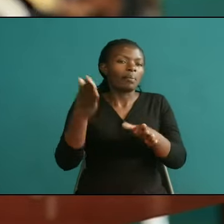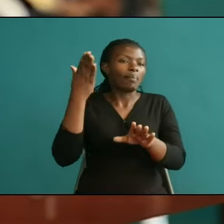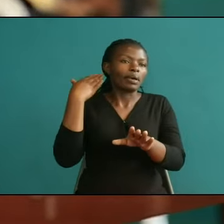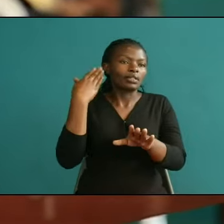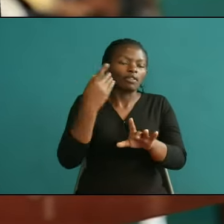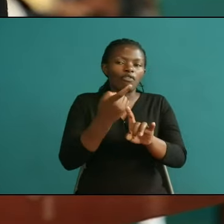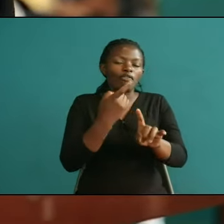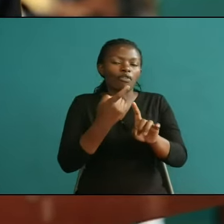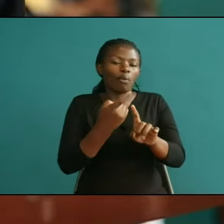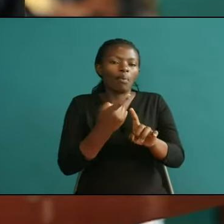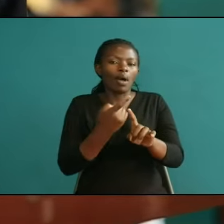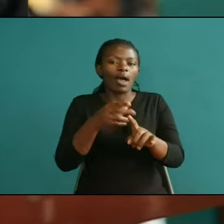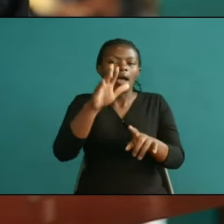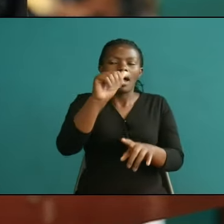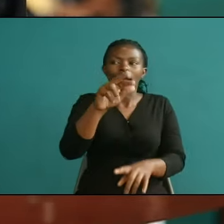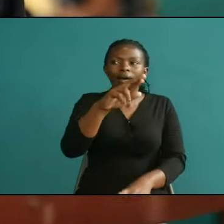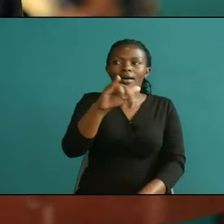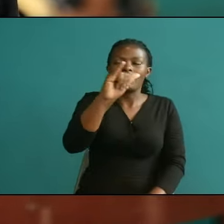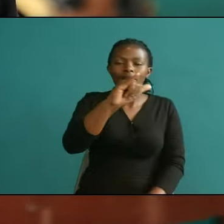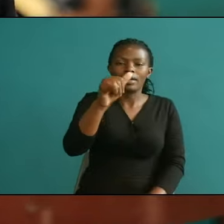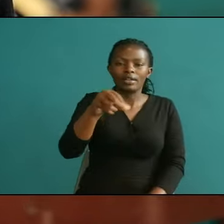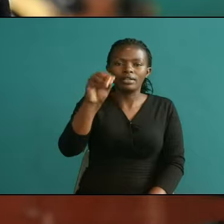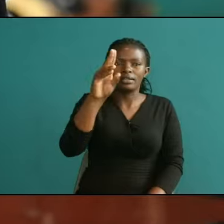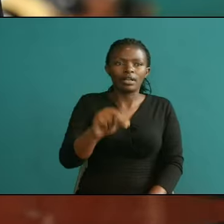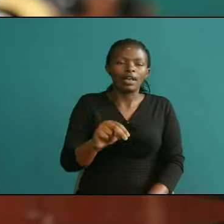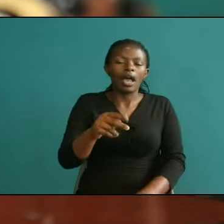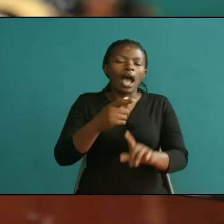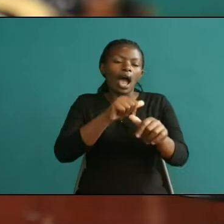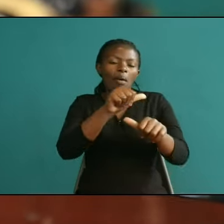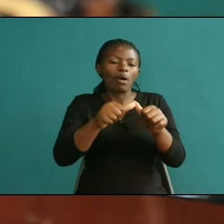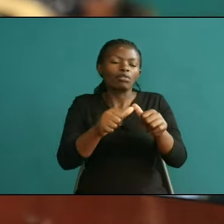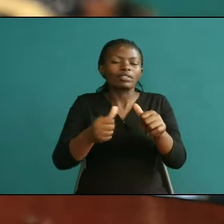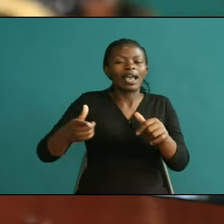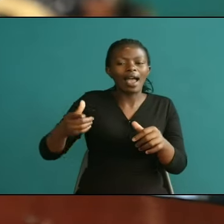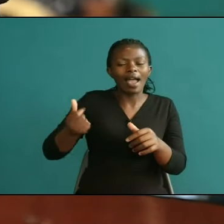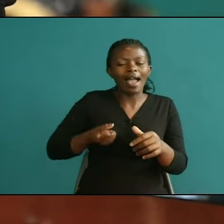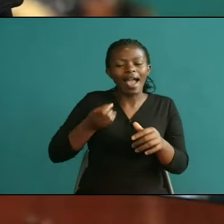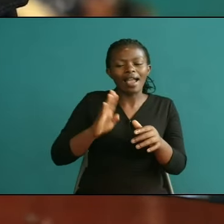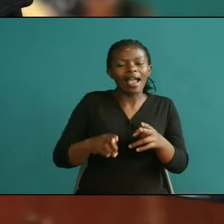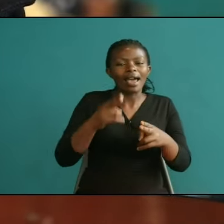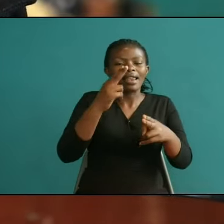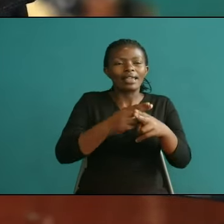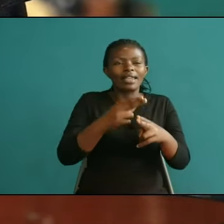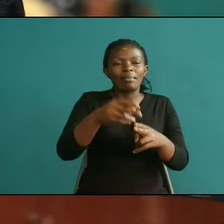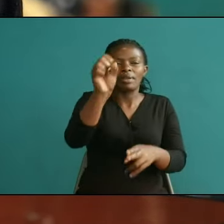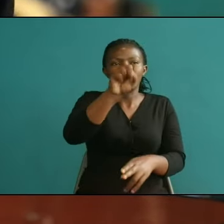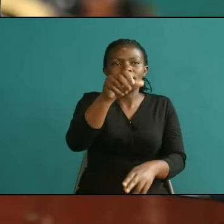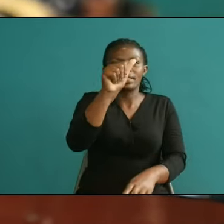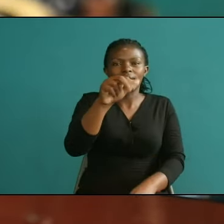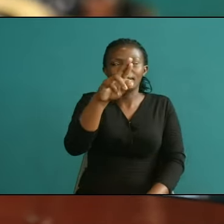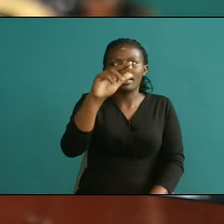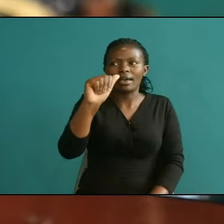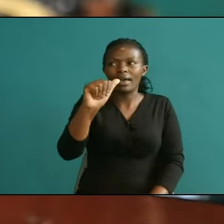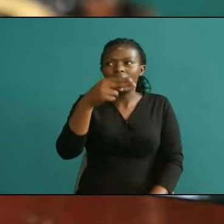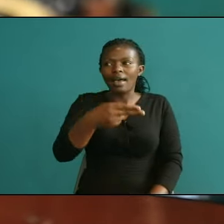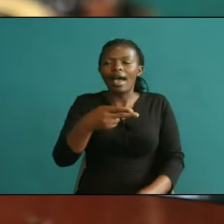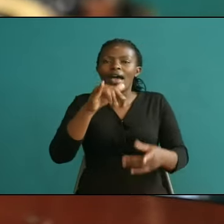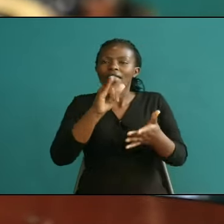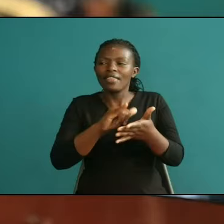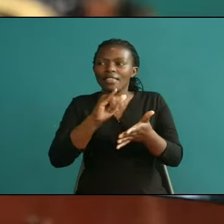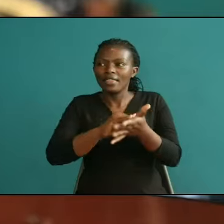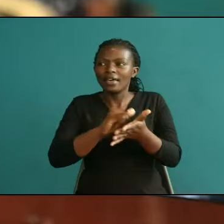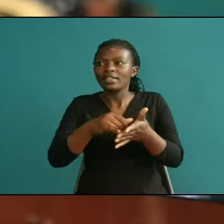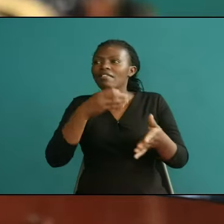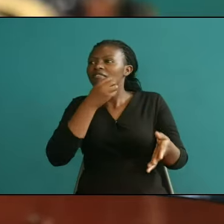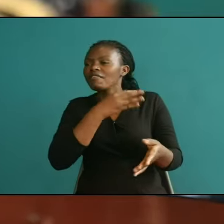come all the way from Arizona. It's about an 11-year-old girl named Sarah who has a fear of ghosts. So she recently joined